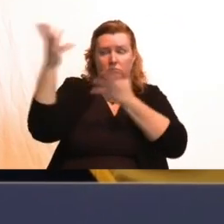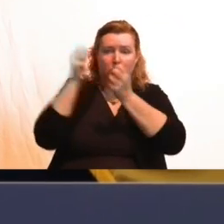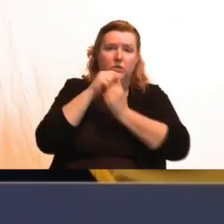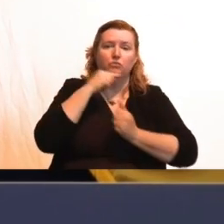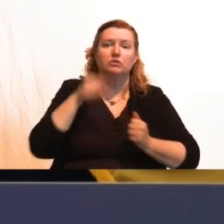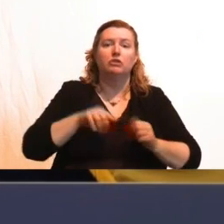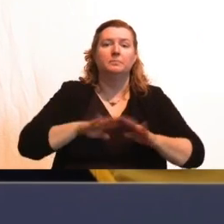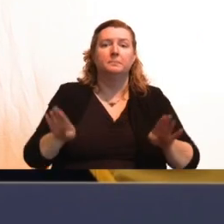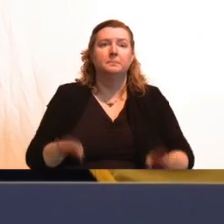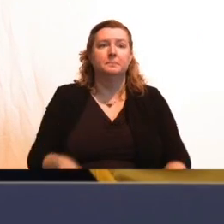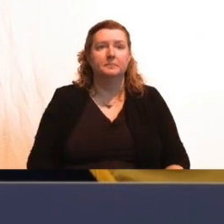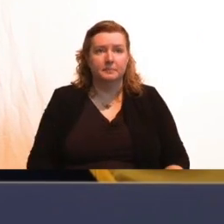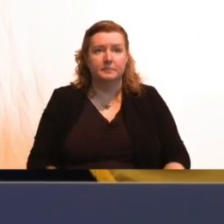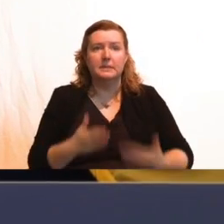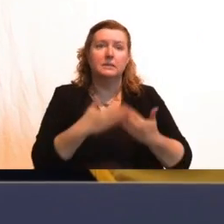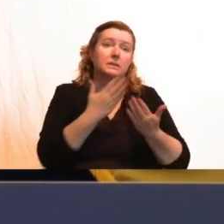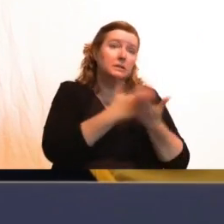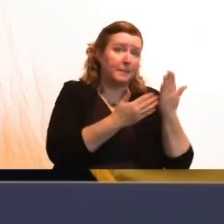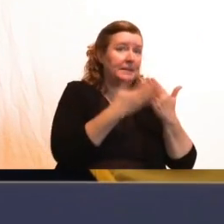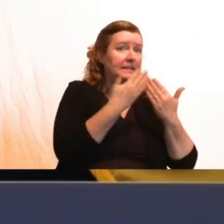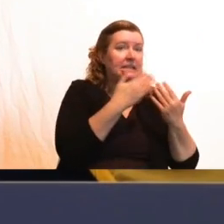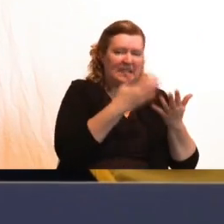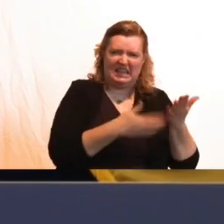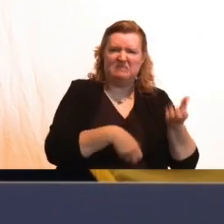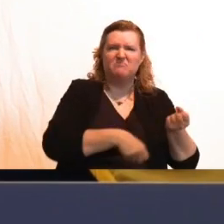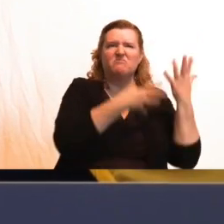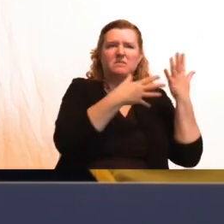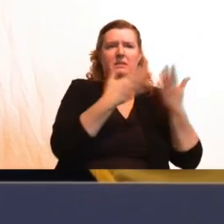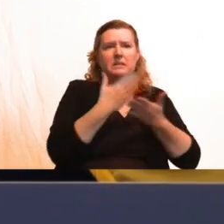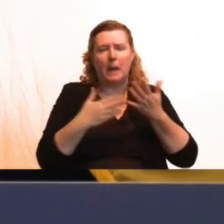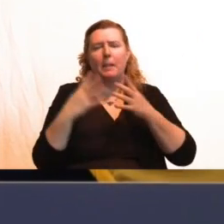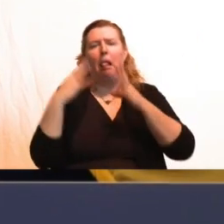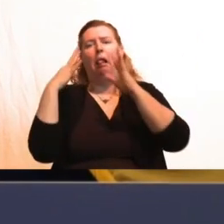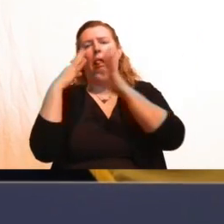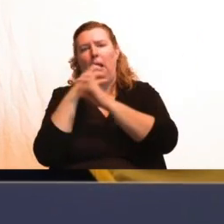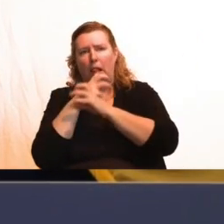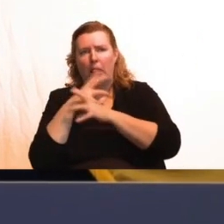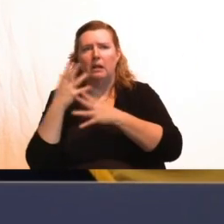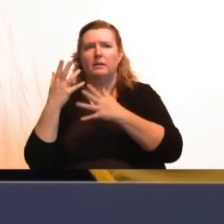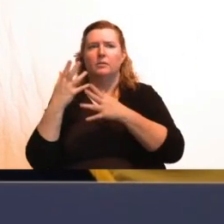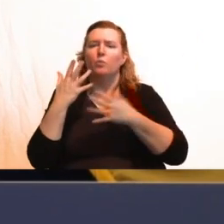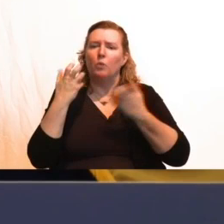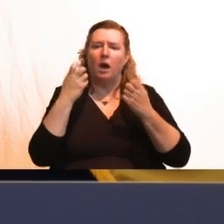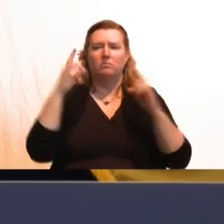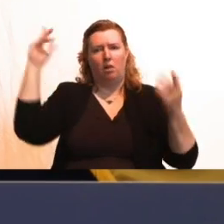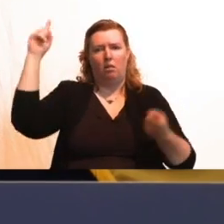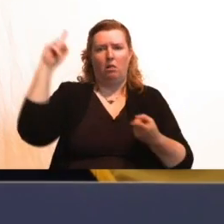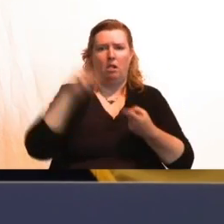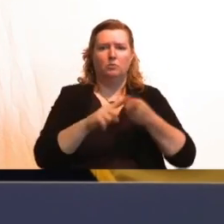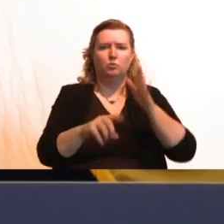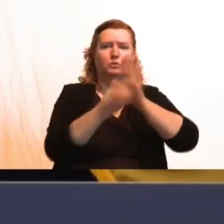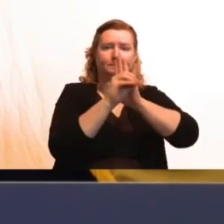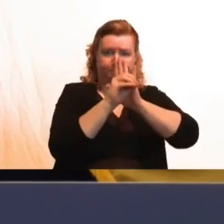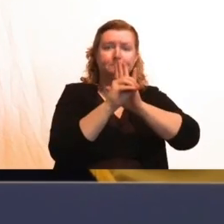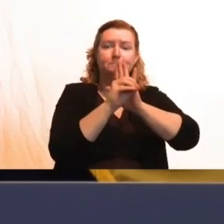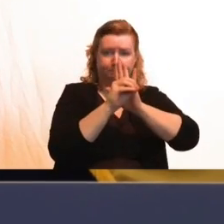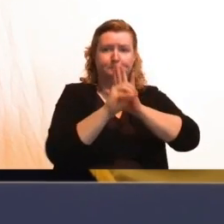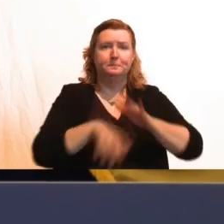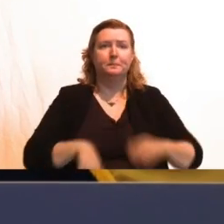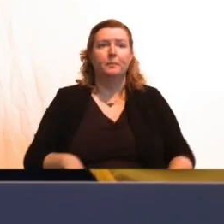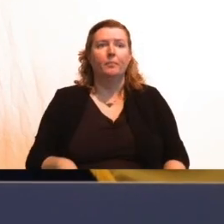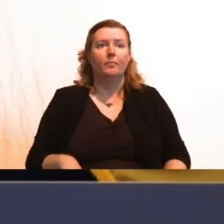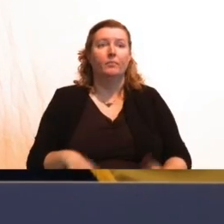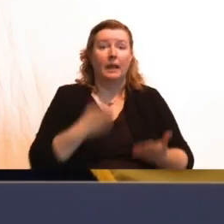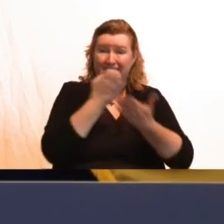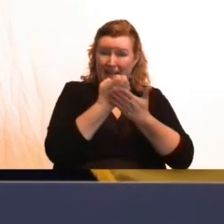up. And by the way, let me just say this, that there is evidence that there are literally tens of millions of Russian people who do not support